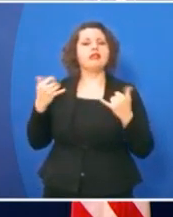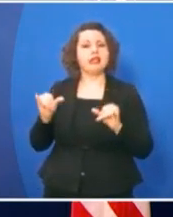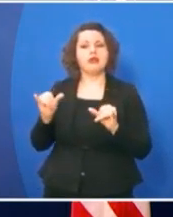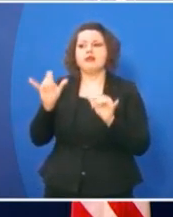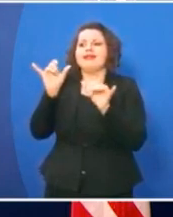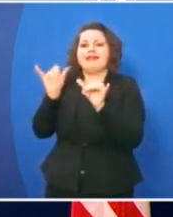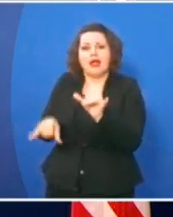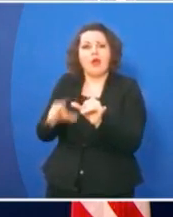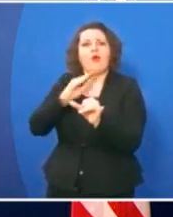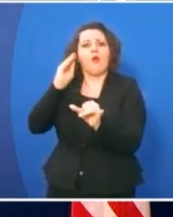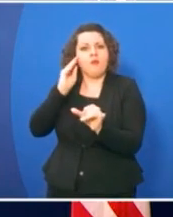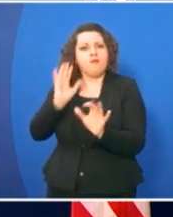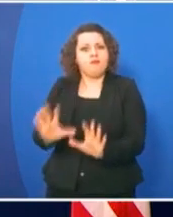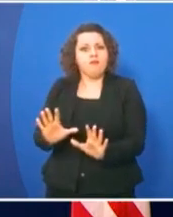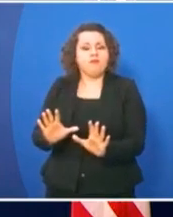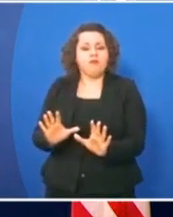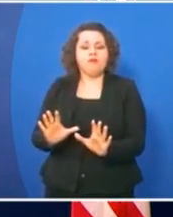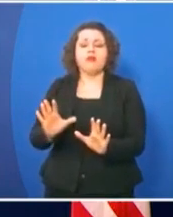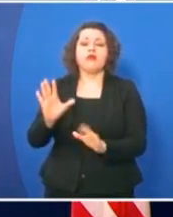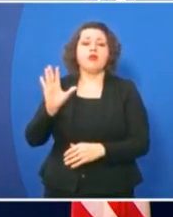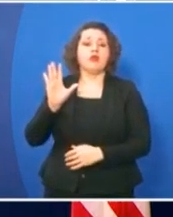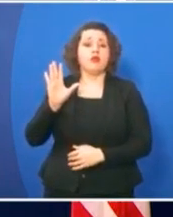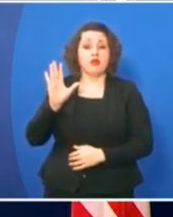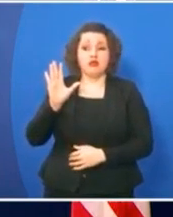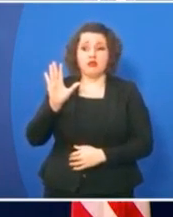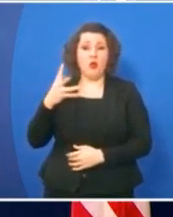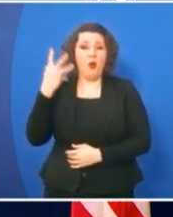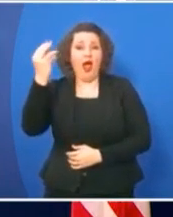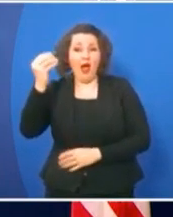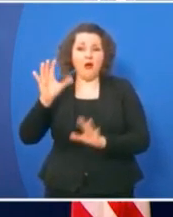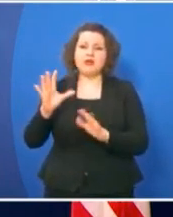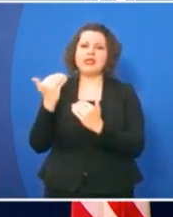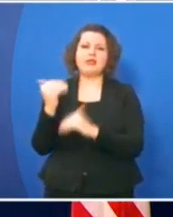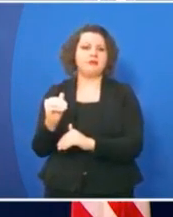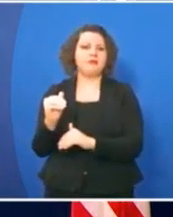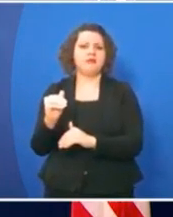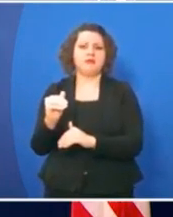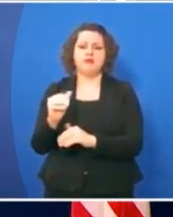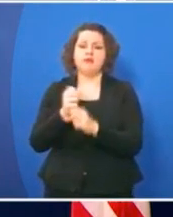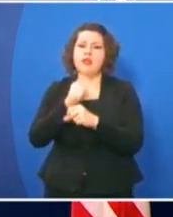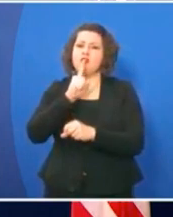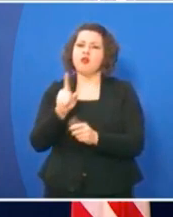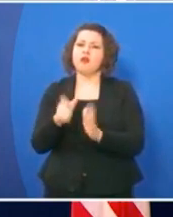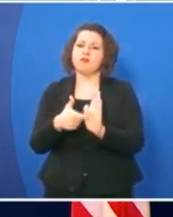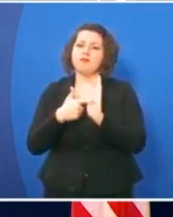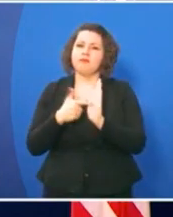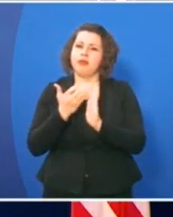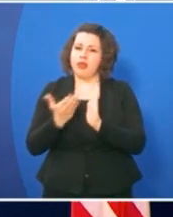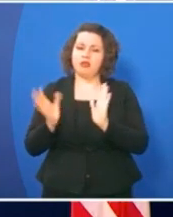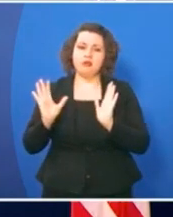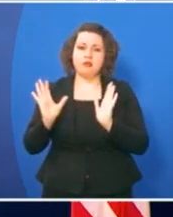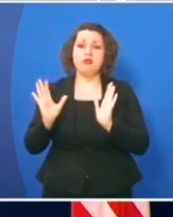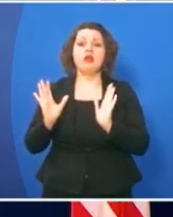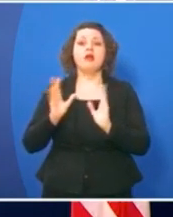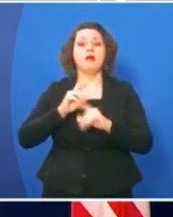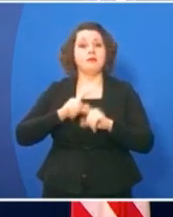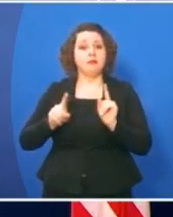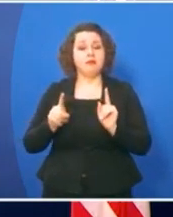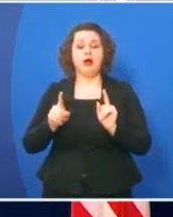home and really limit your trips to make sure that they're for essential things. But we can continue to